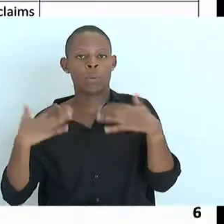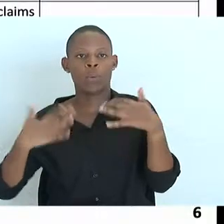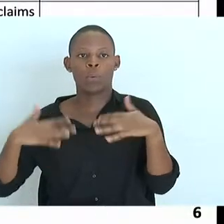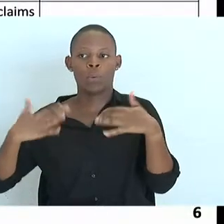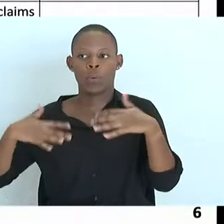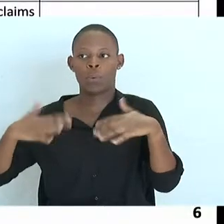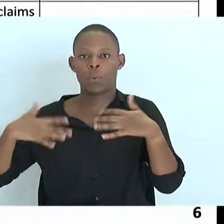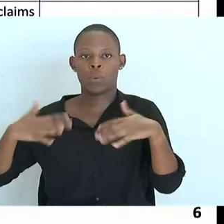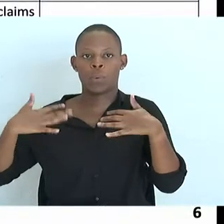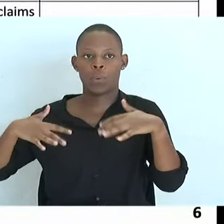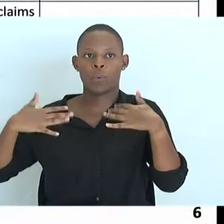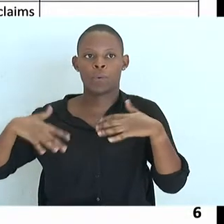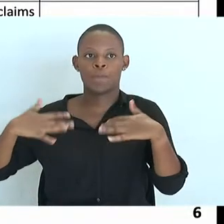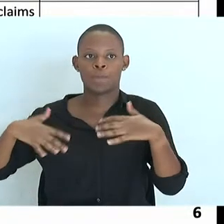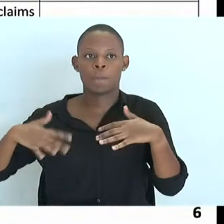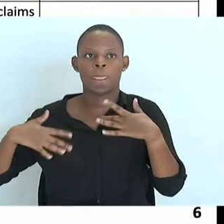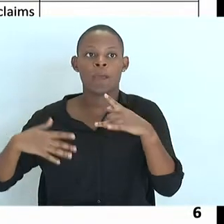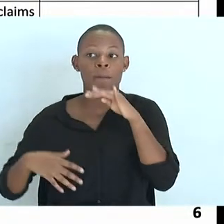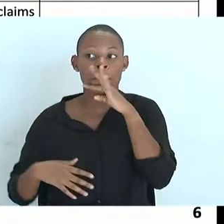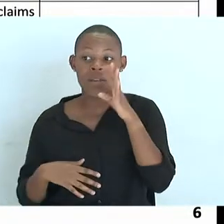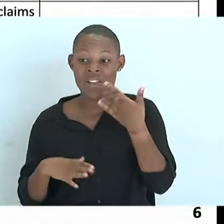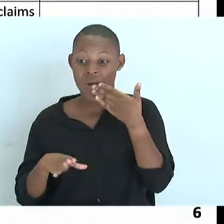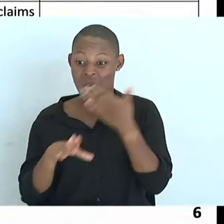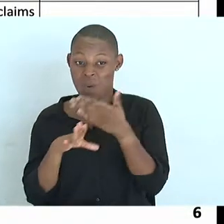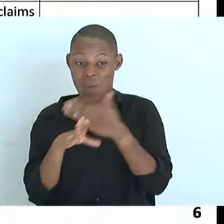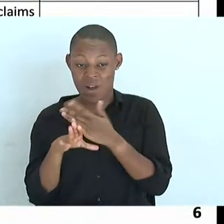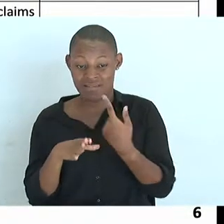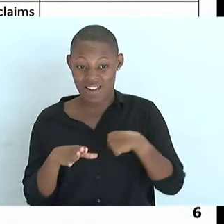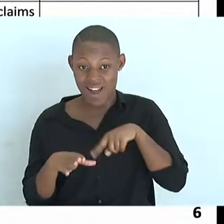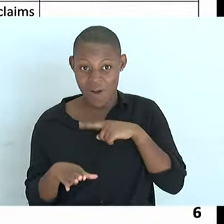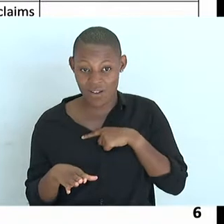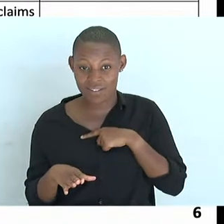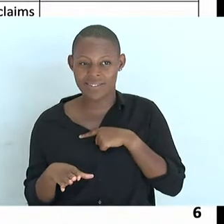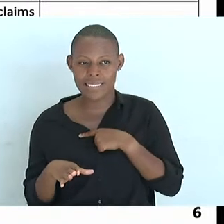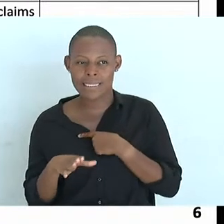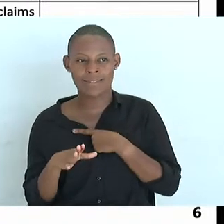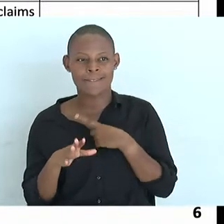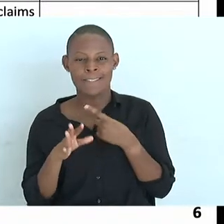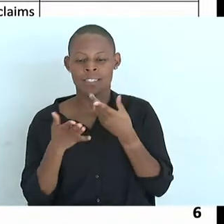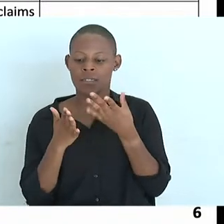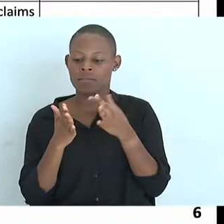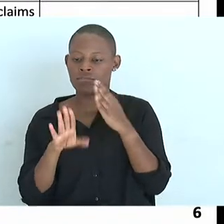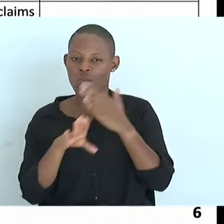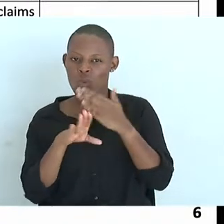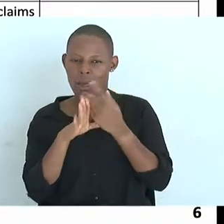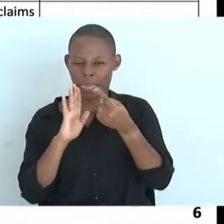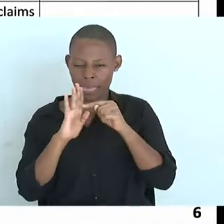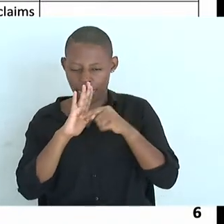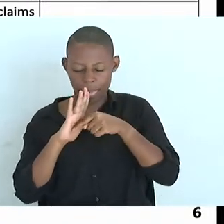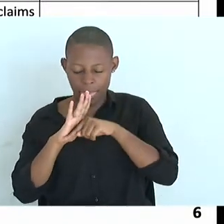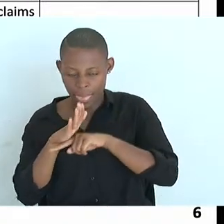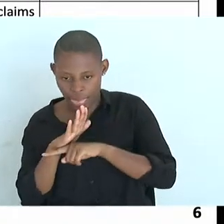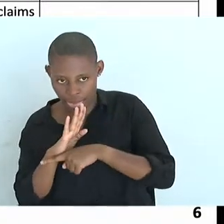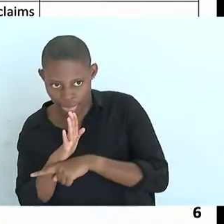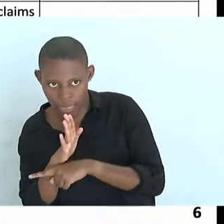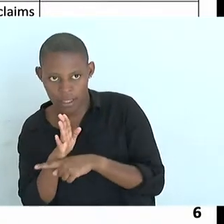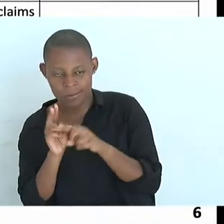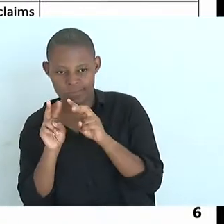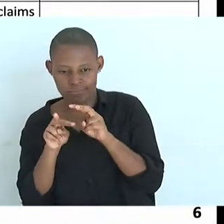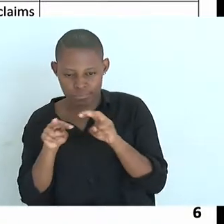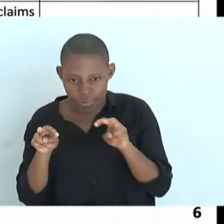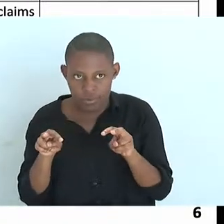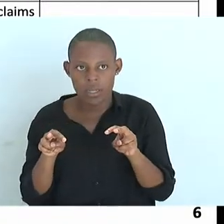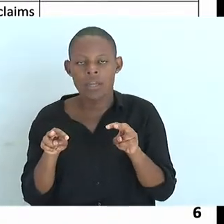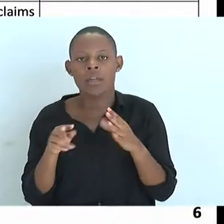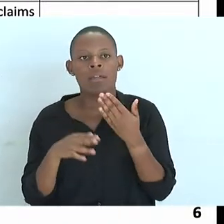concept. Our job is to do a lot of the detailed work to take it to its next level. Thank you very much